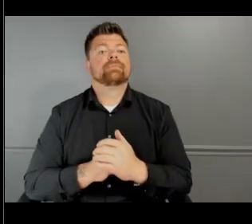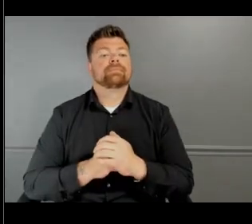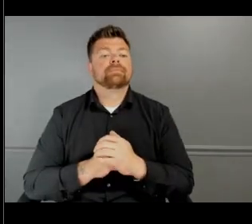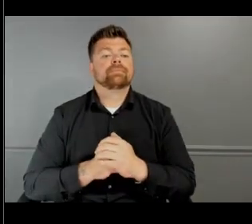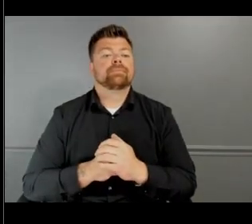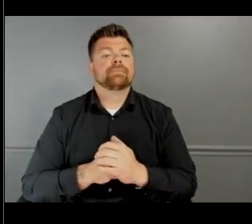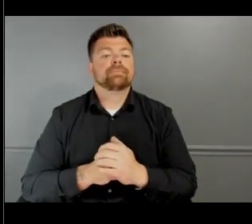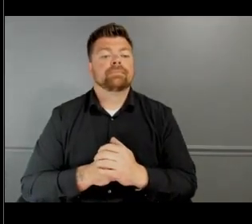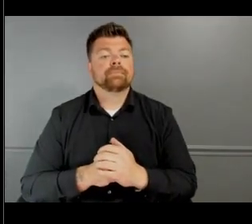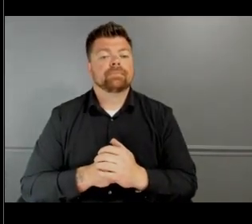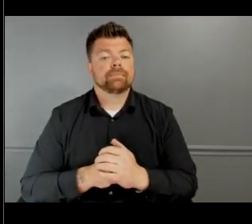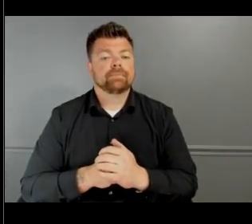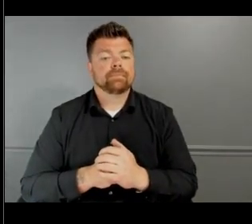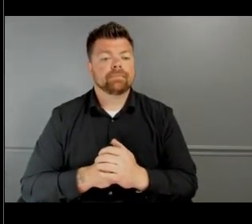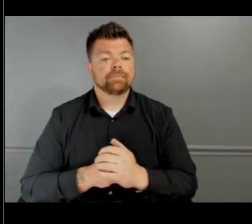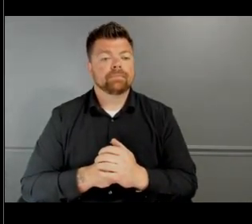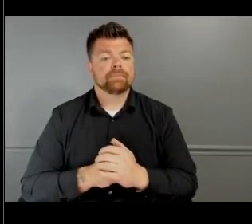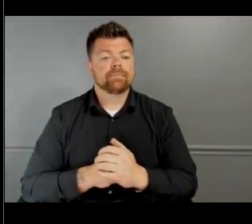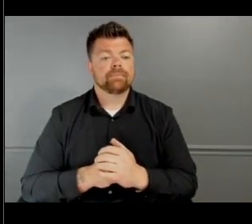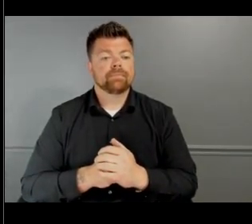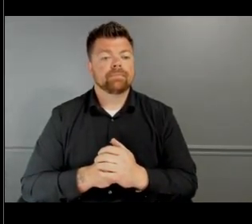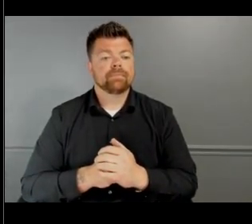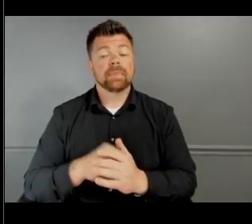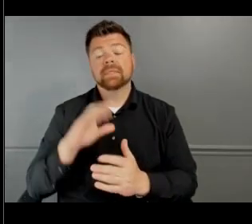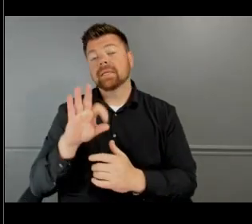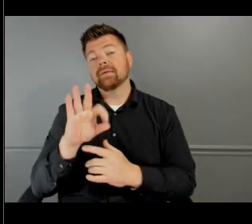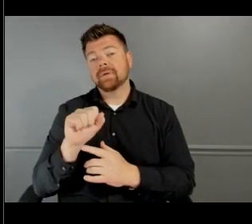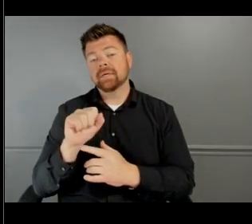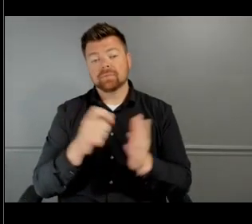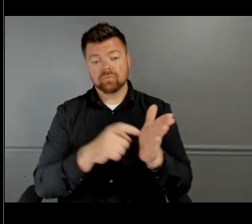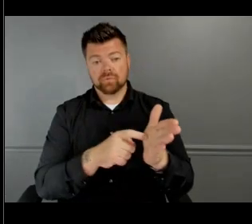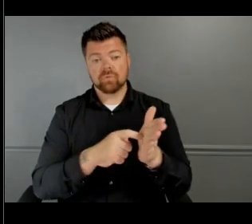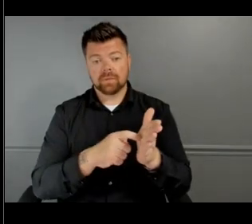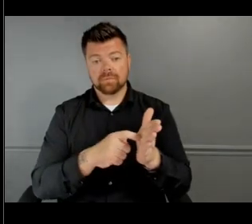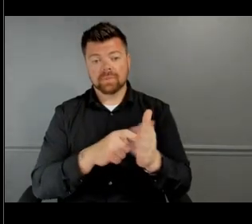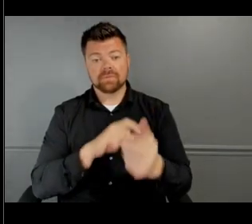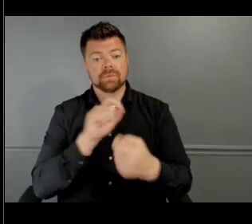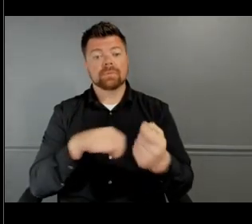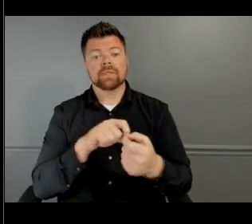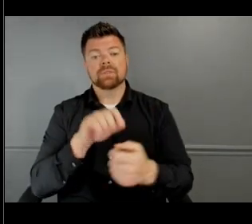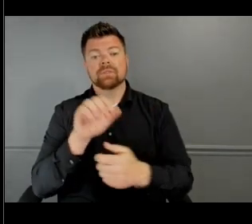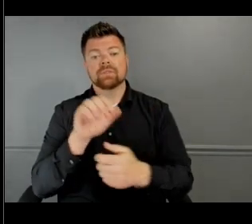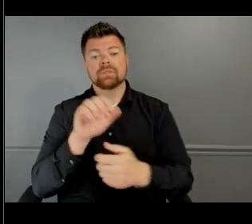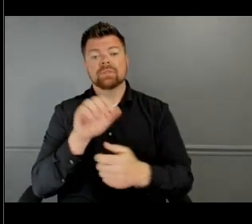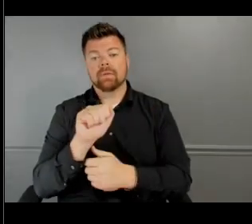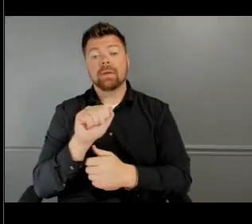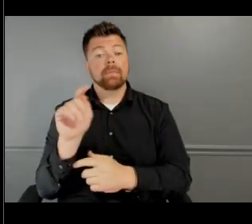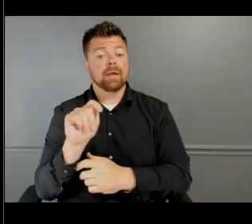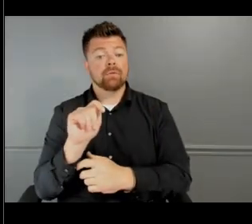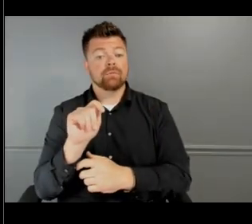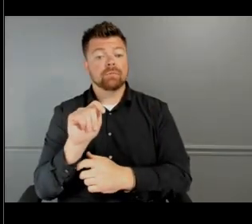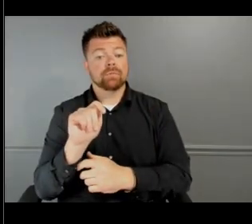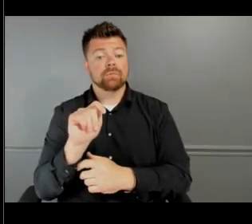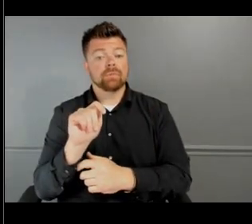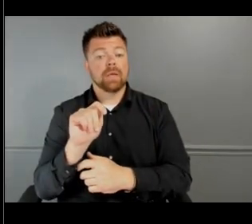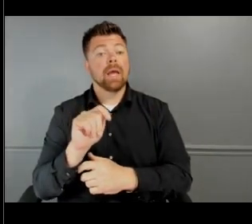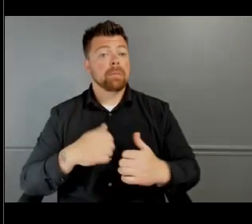approach. The clear floor space requirements for specification A bathrooms